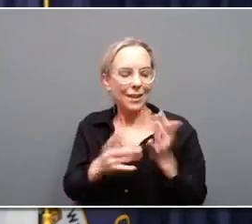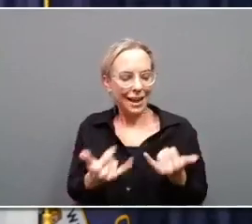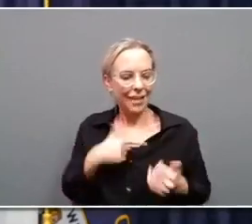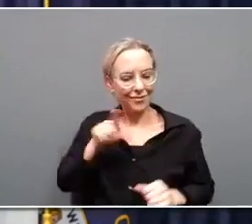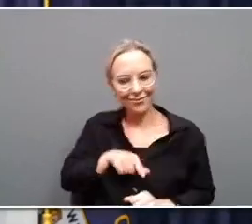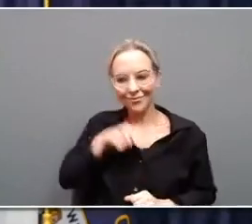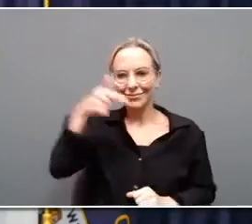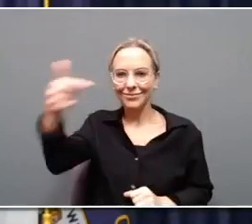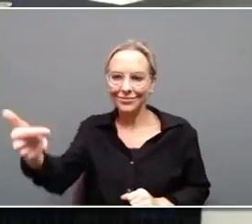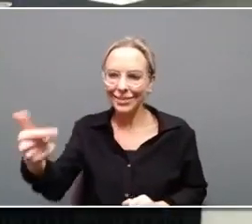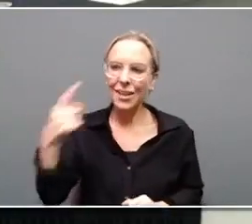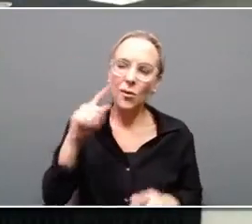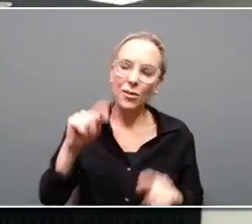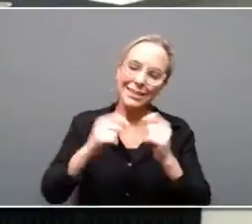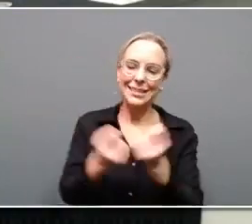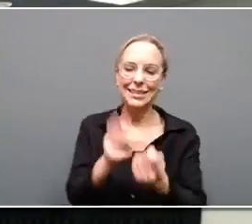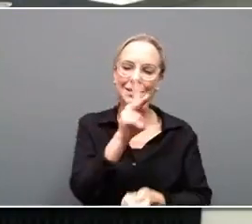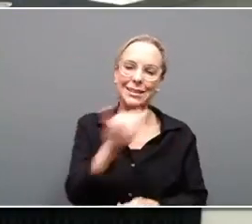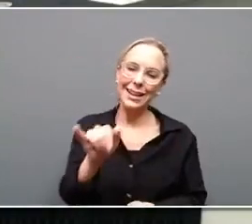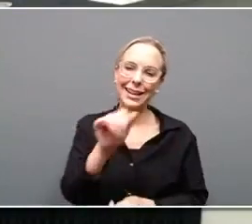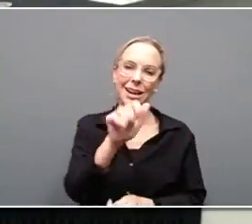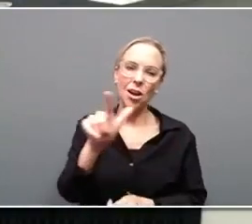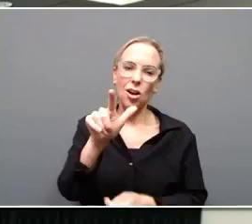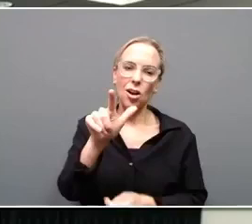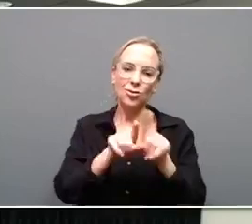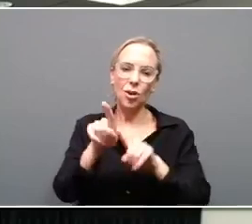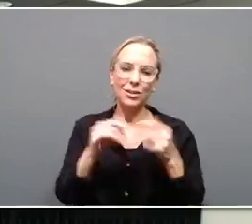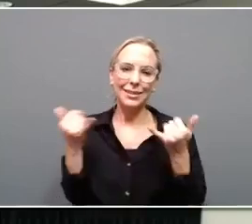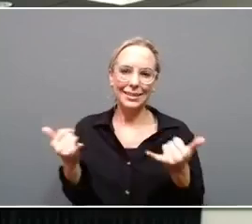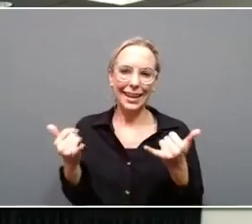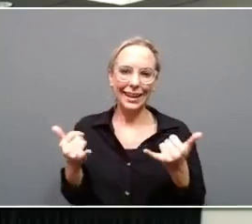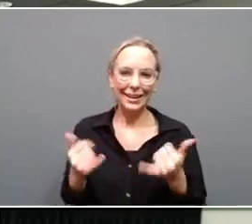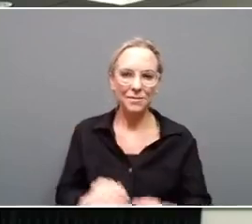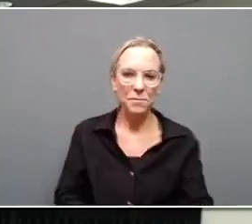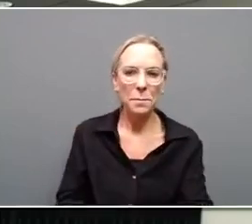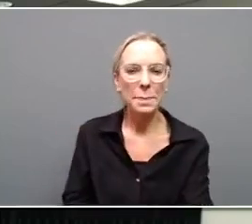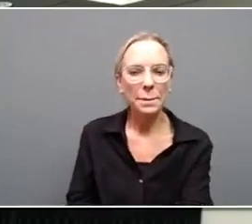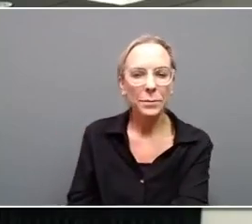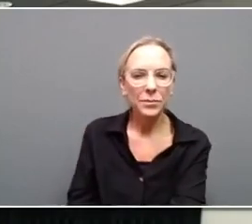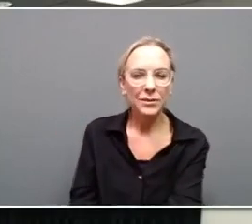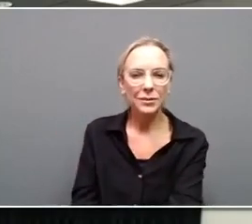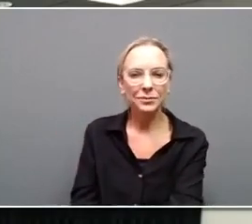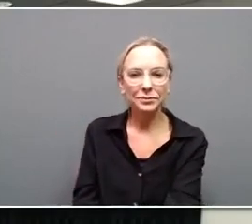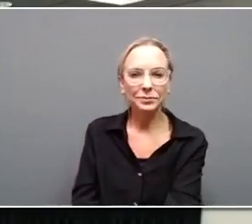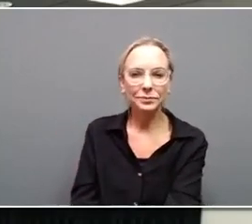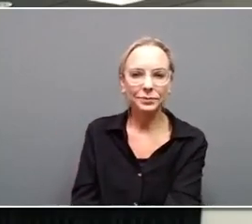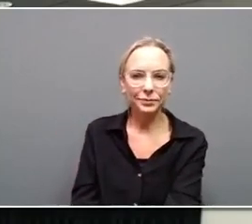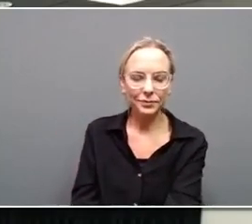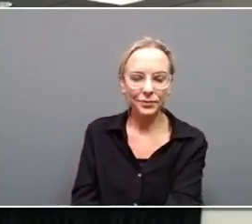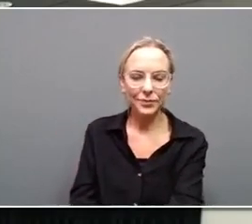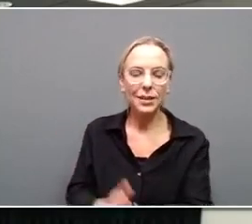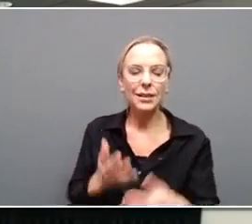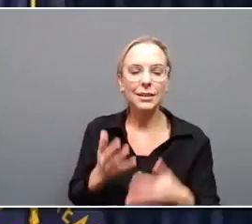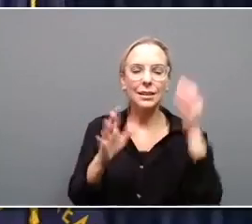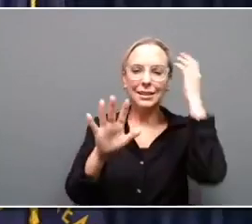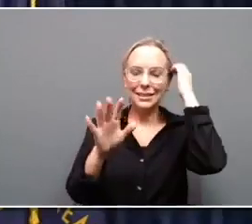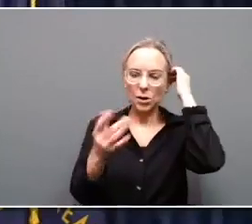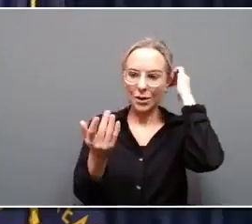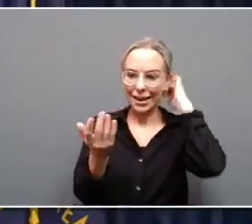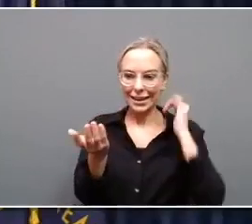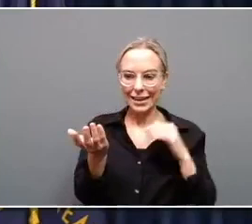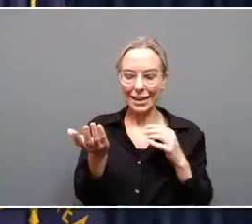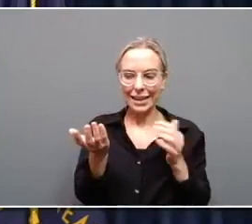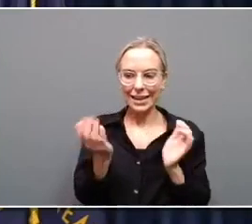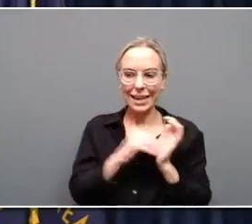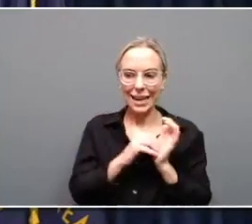the Team Kentucky All-Stars today. Right. I want to touch just a minute again on the